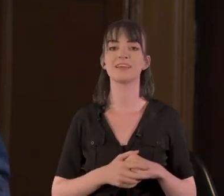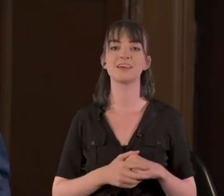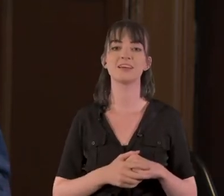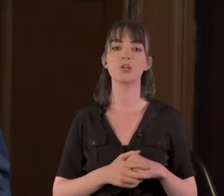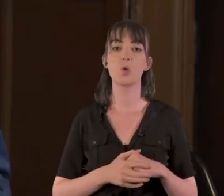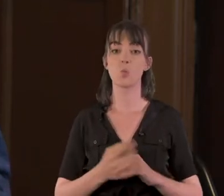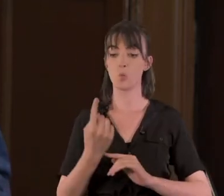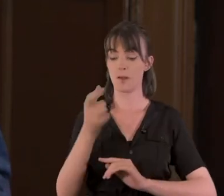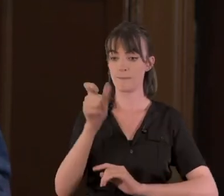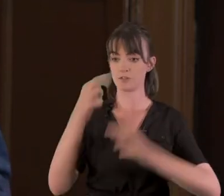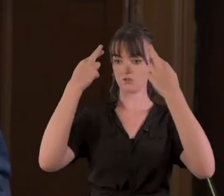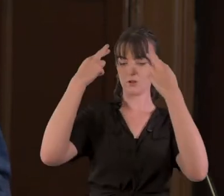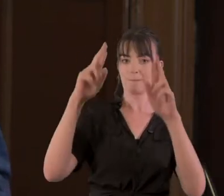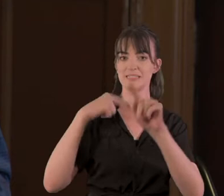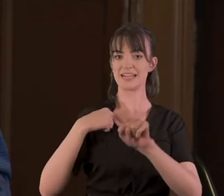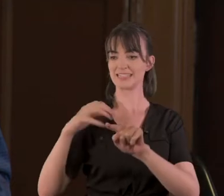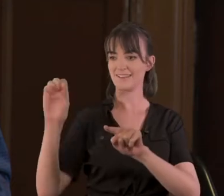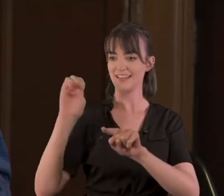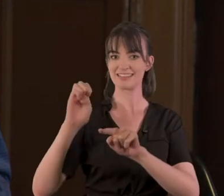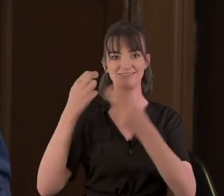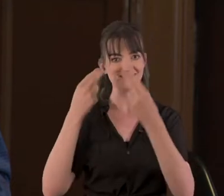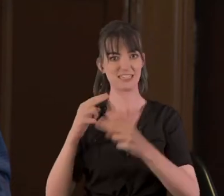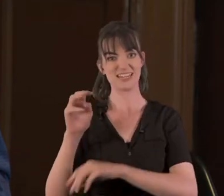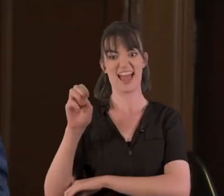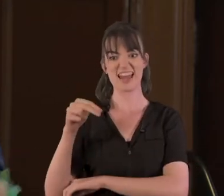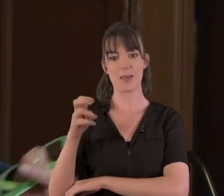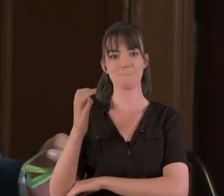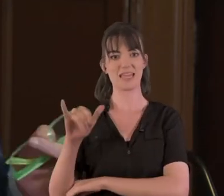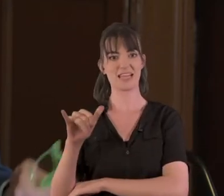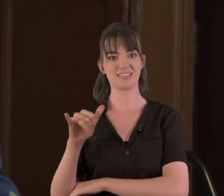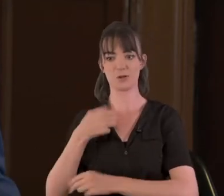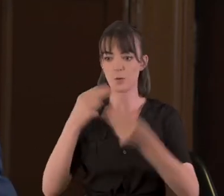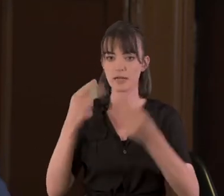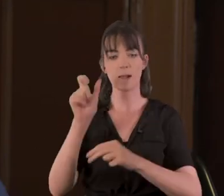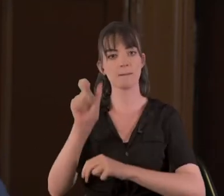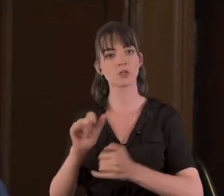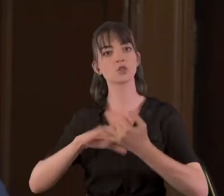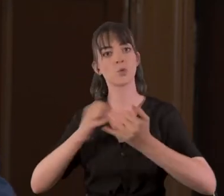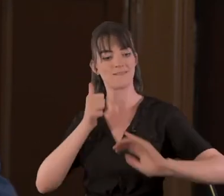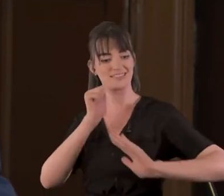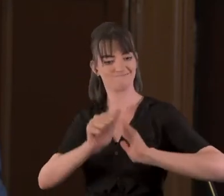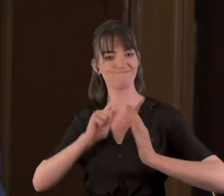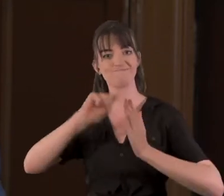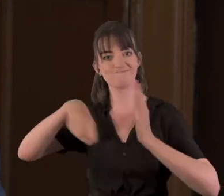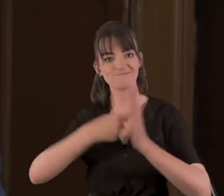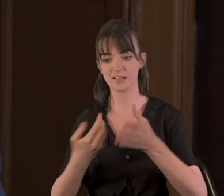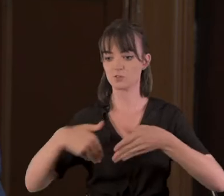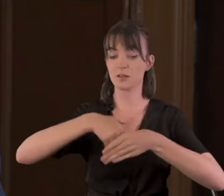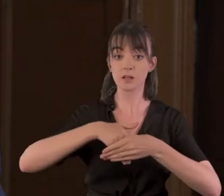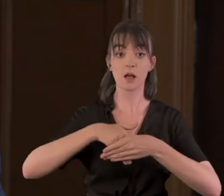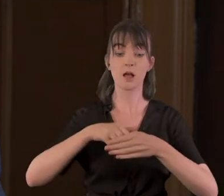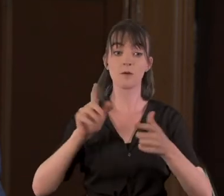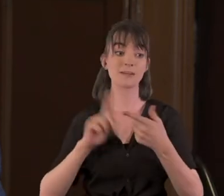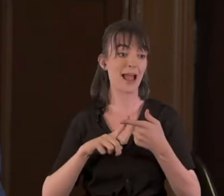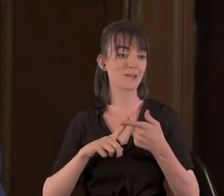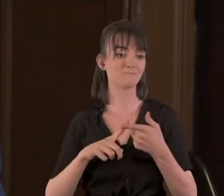representative of the enemy was required, and this needed to be perhaps someone who had a bit of experience of making documentaries, perhaps who was a